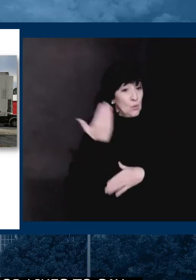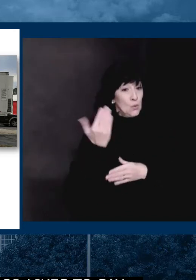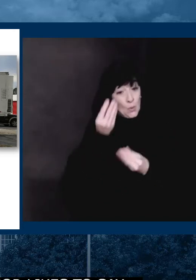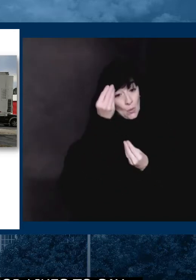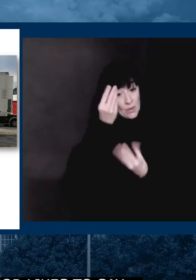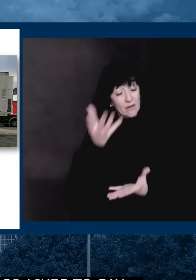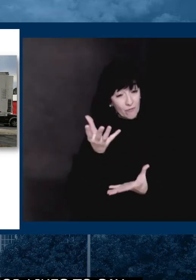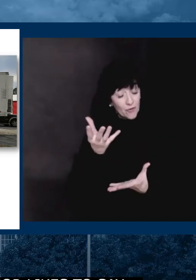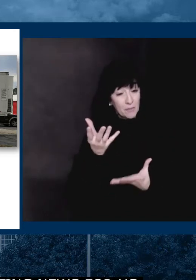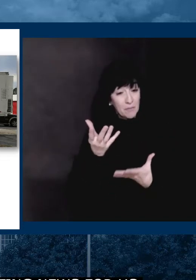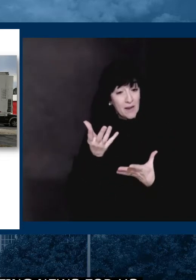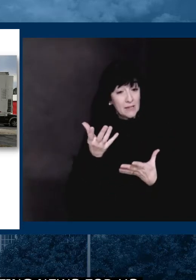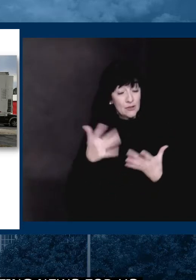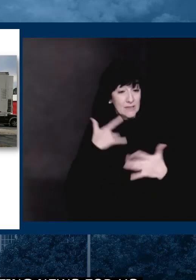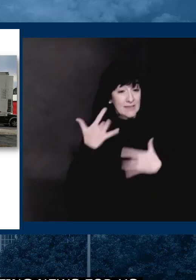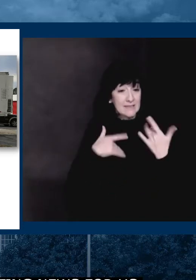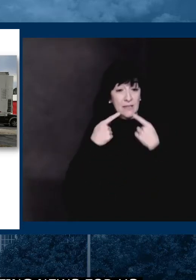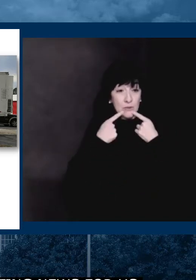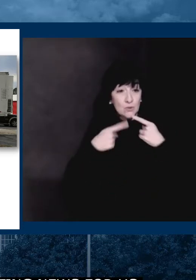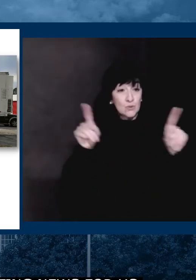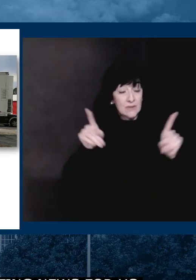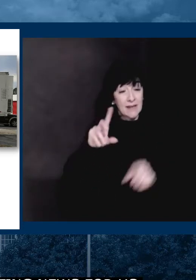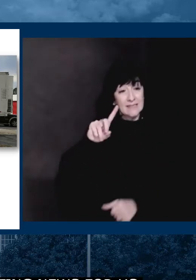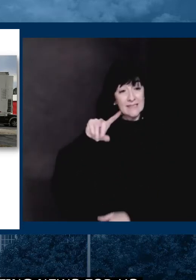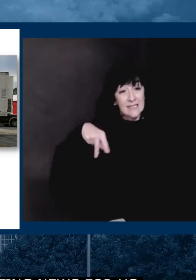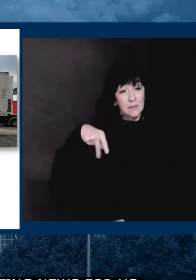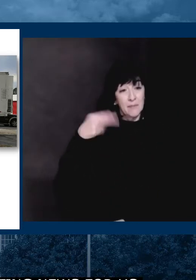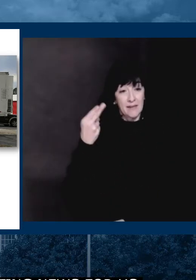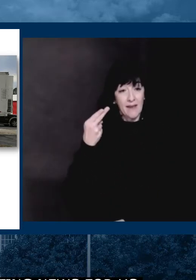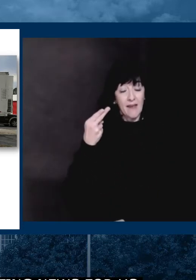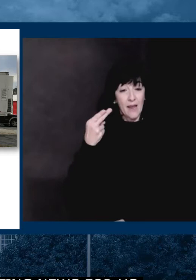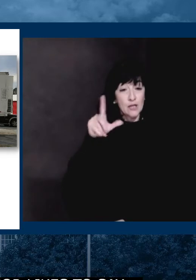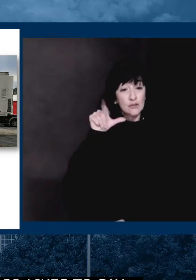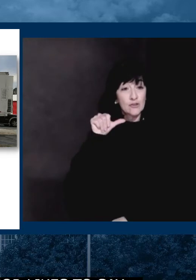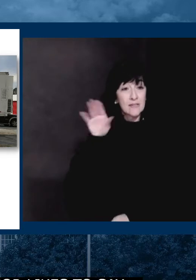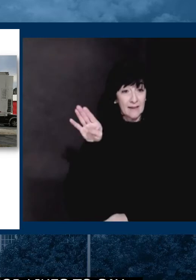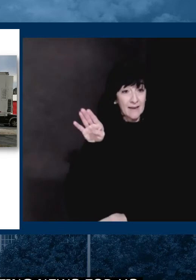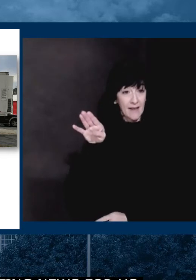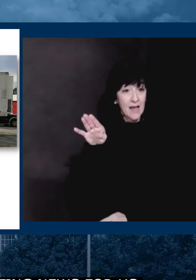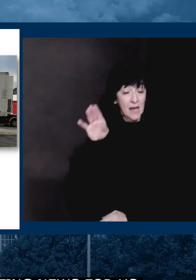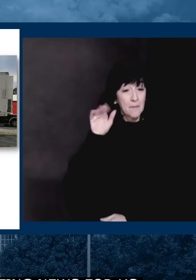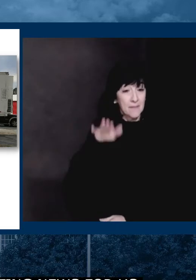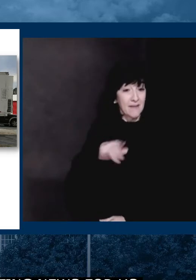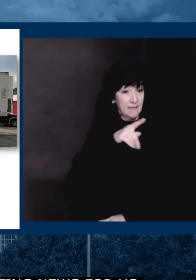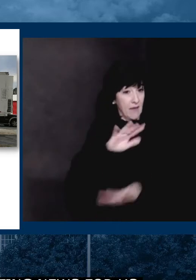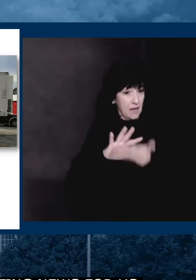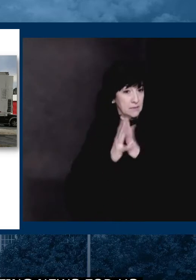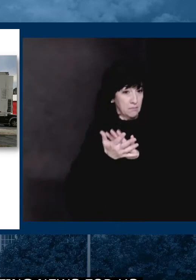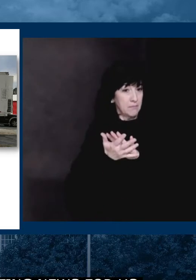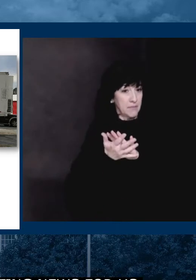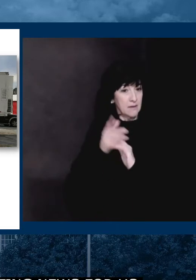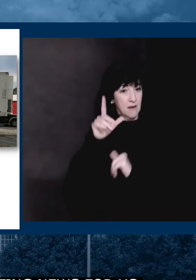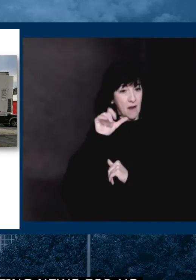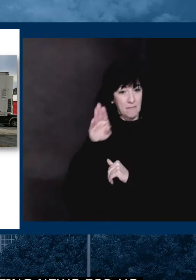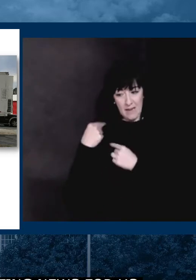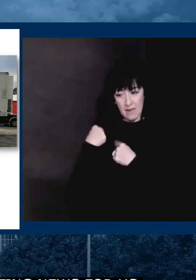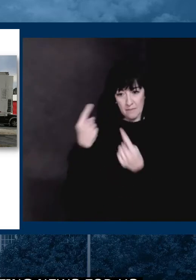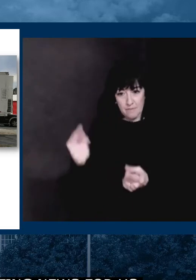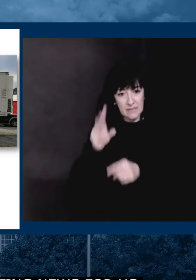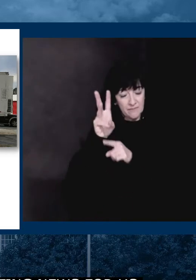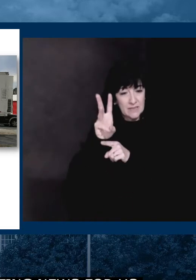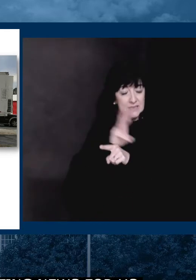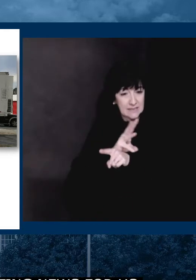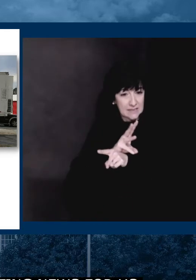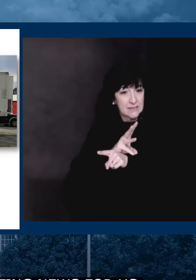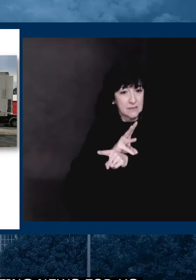laboratory. Public Health Lab has essentially become a commercial lab over the past 6 months and has had